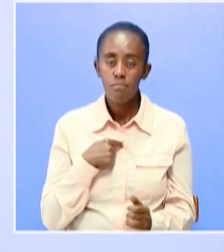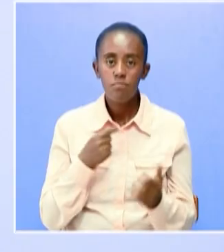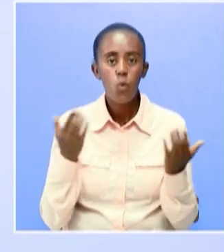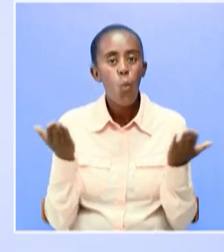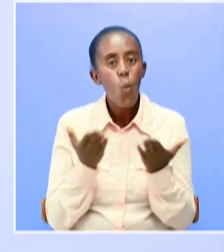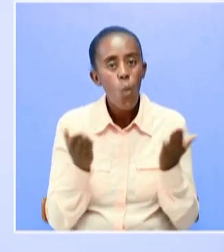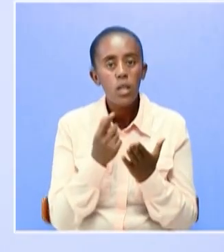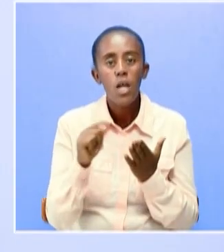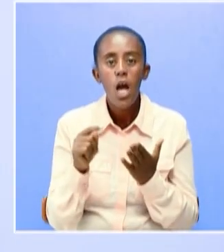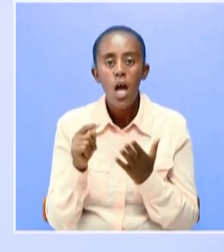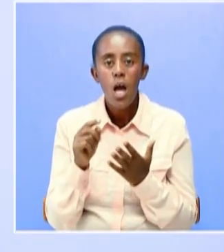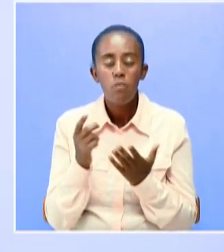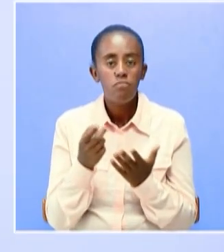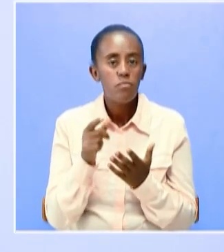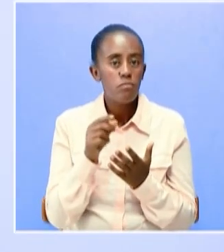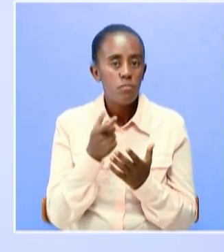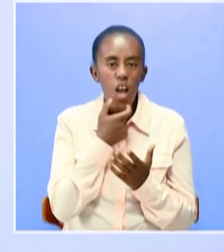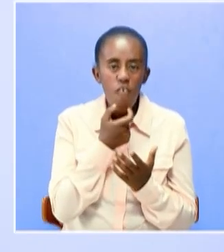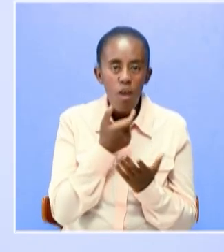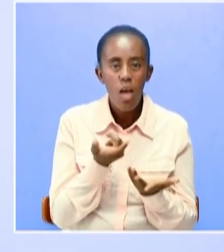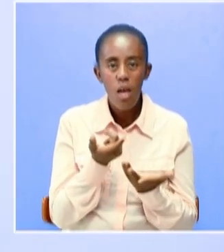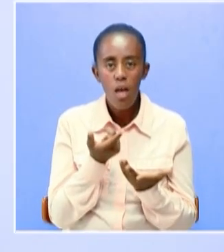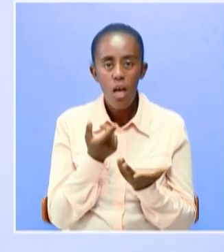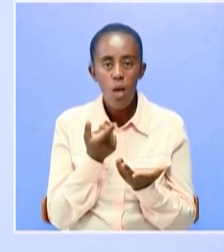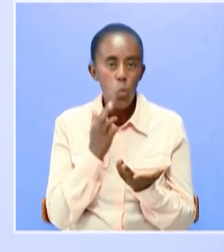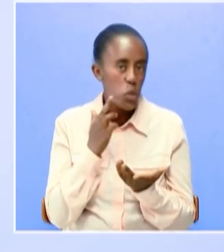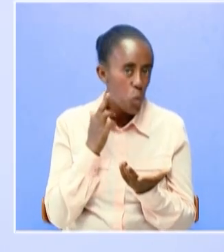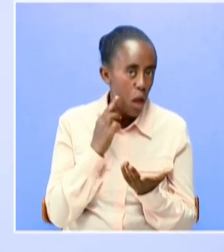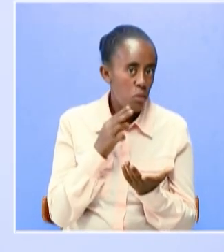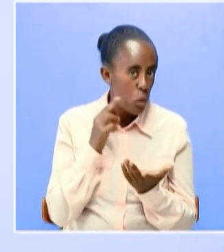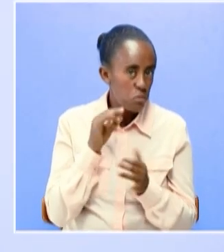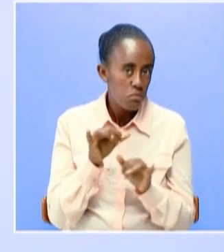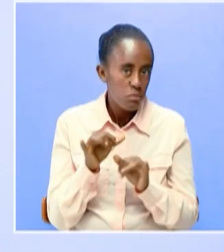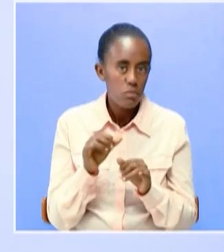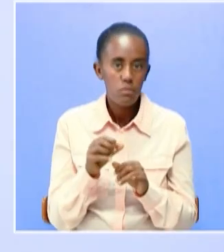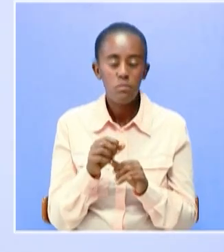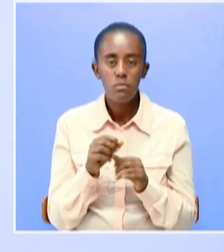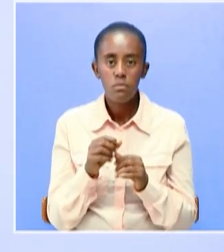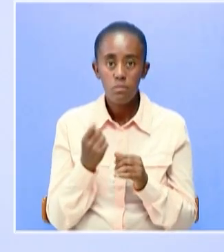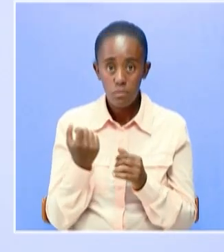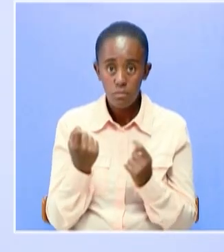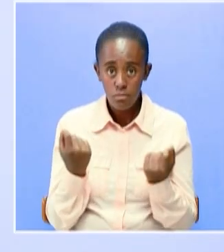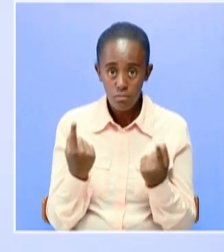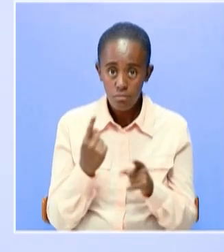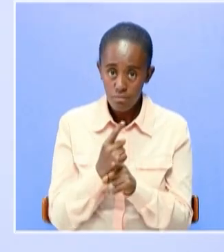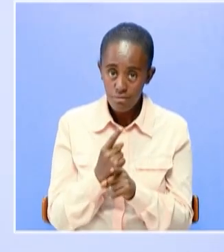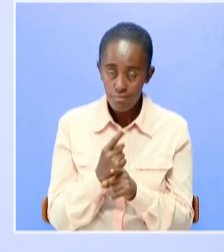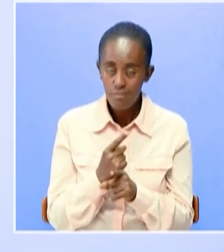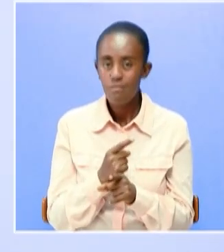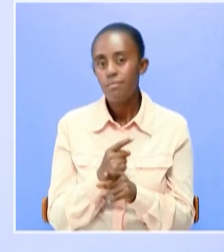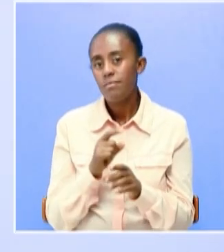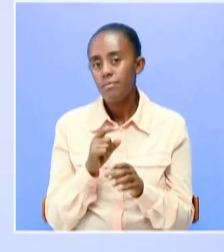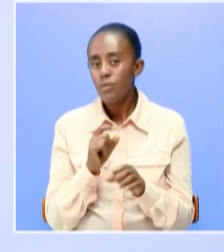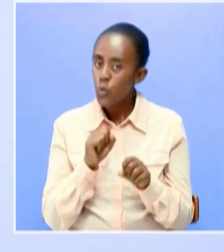where the restaurant is, where the cafe is, where the school is? Am I right? Good.